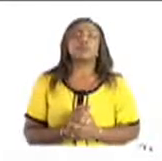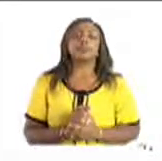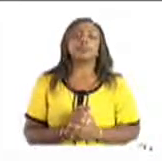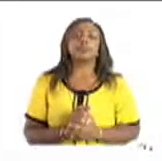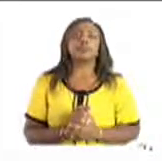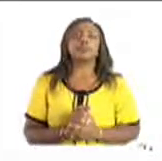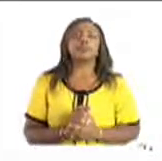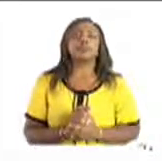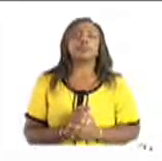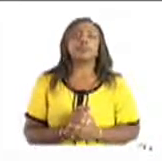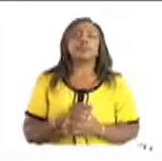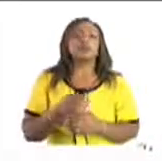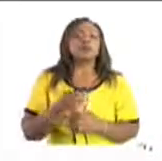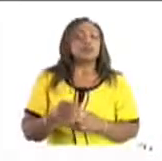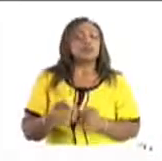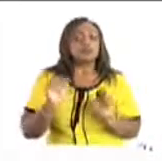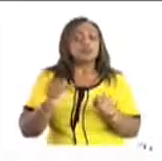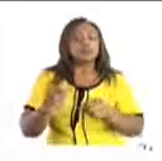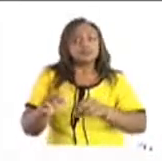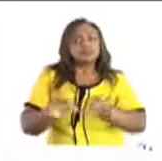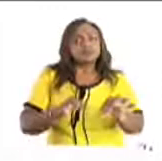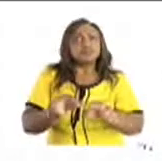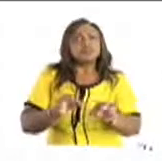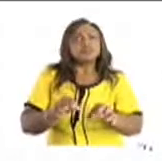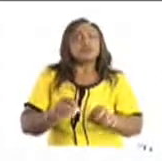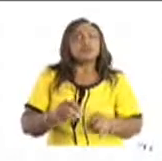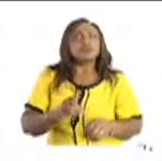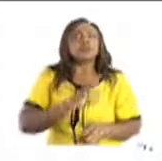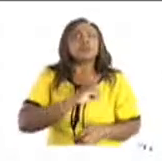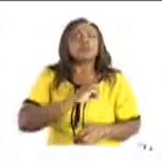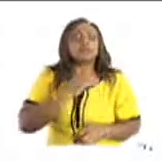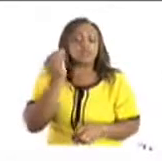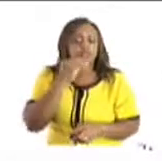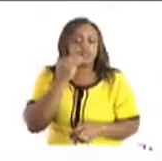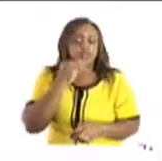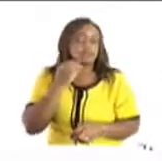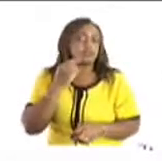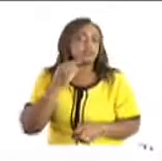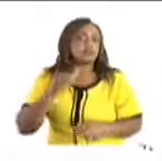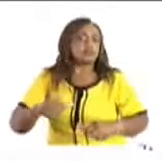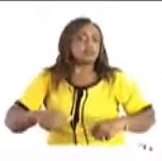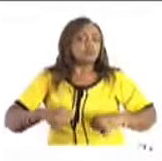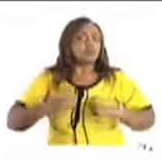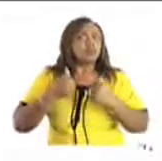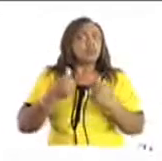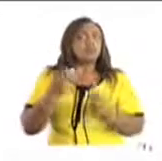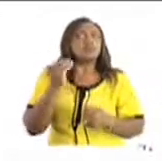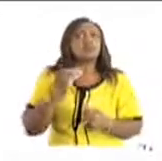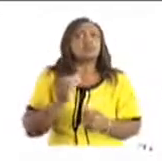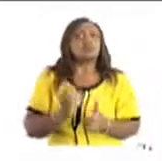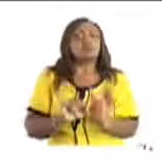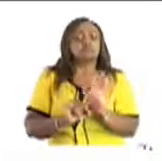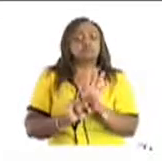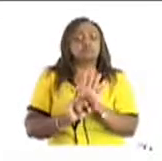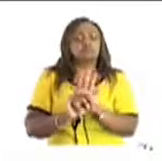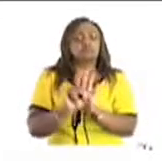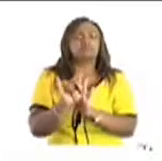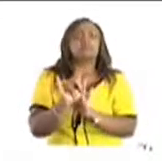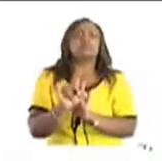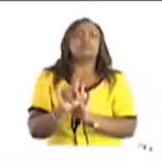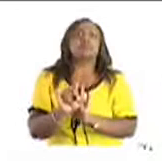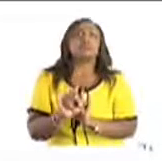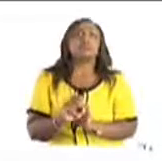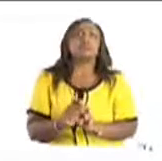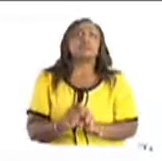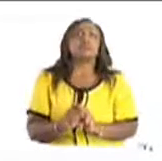We are going to explain how healthy eating habits can improve a person's health. Eating